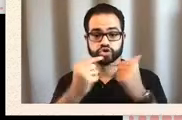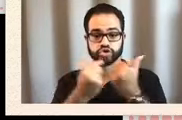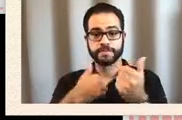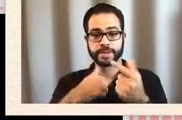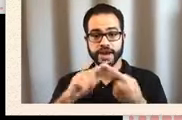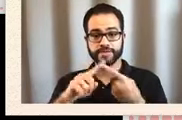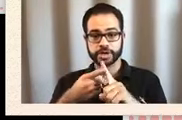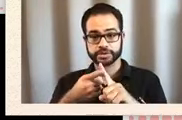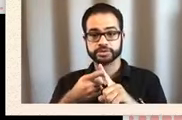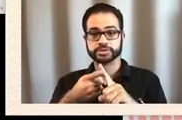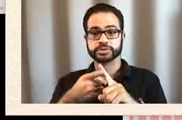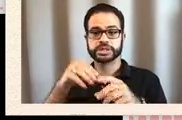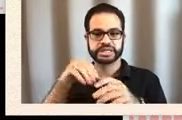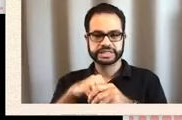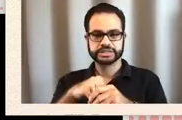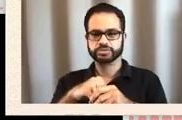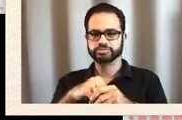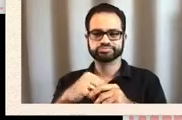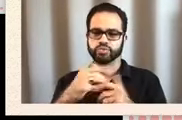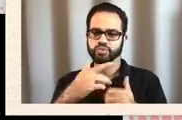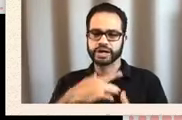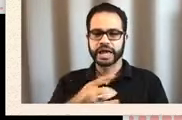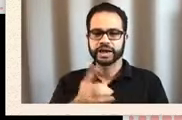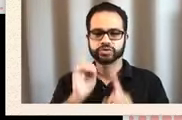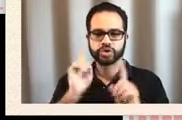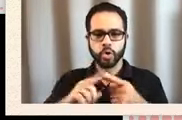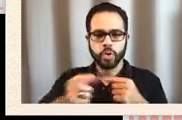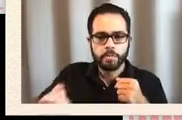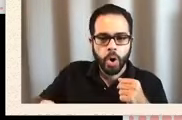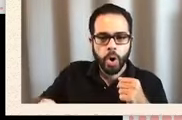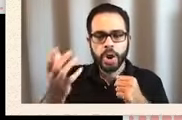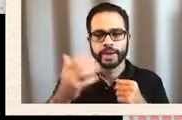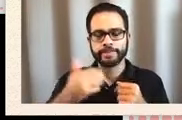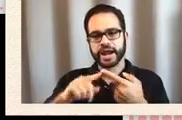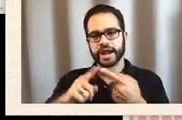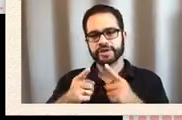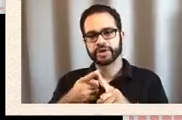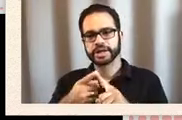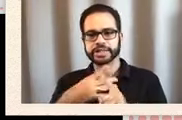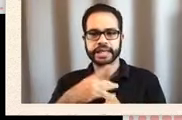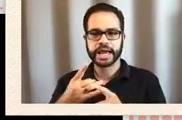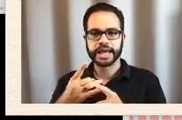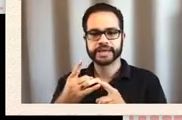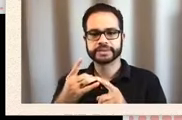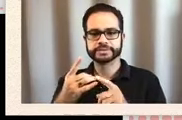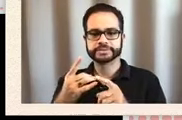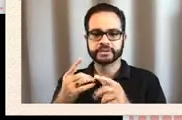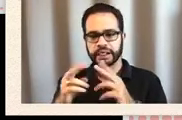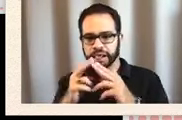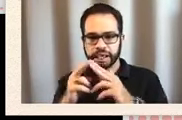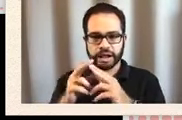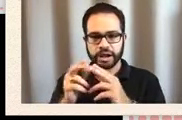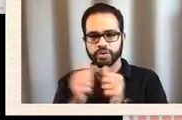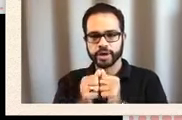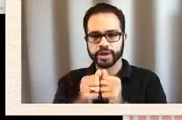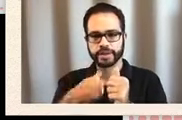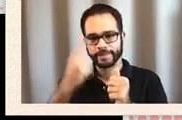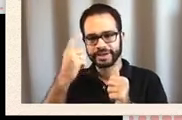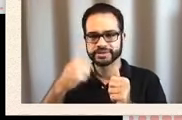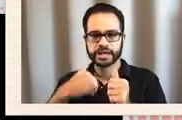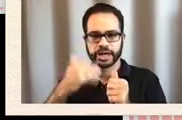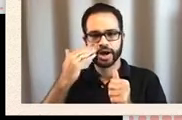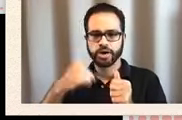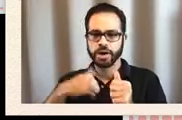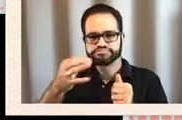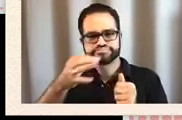like to go bowling, and my friend Amanda and Kristen likes to tag team against me on bowling because they know I'm so good at bowling, and then they